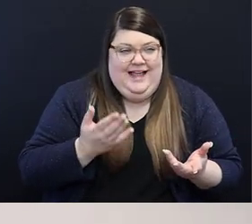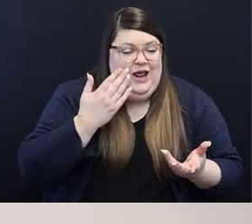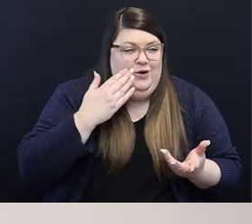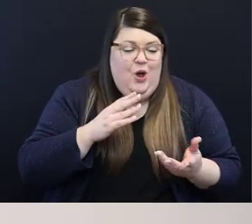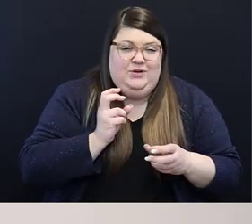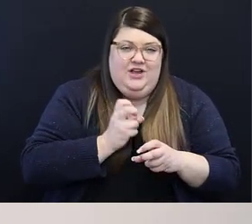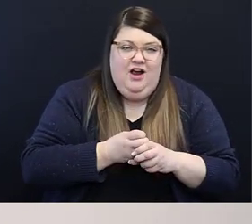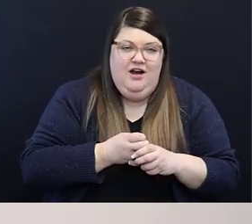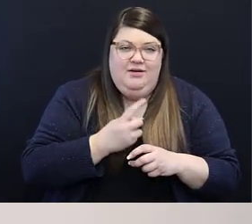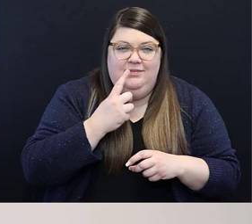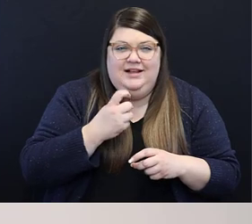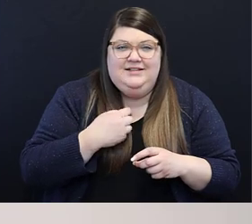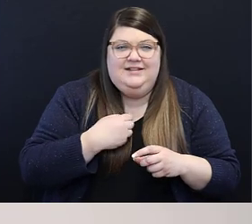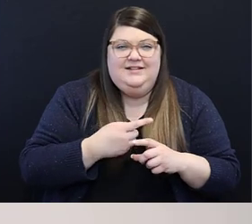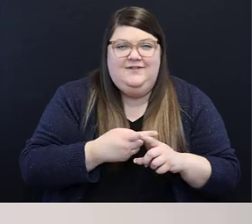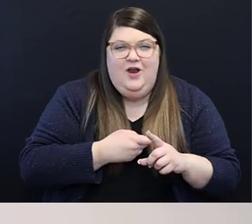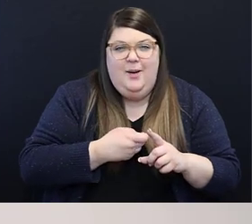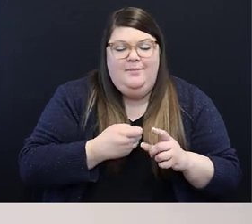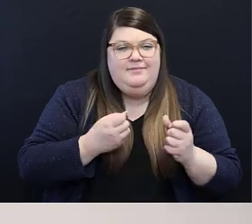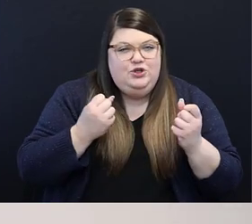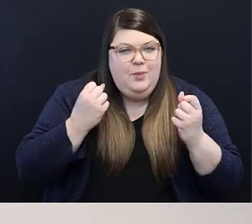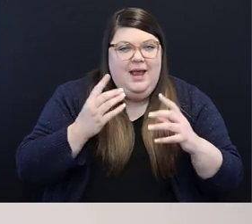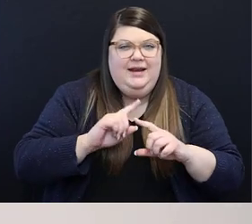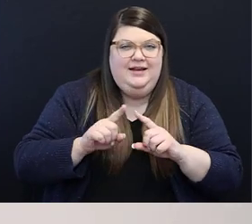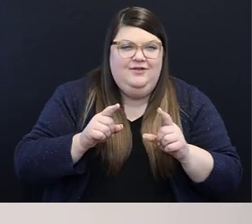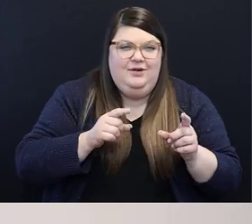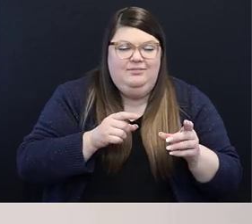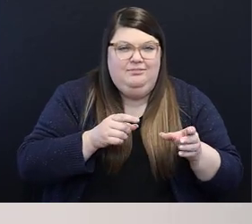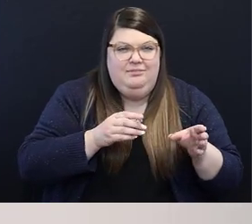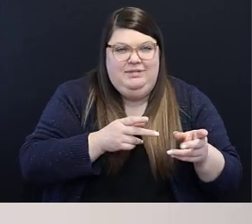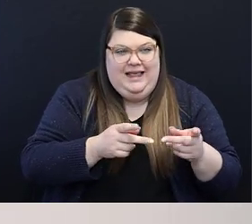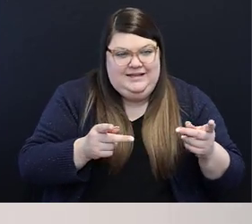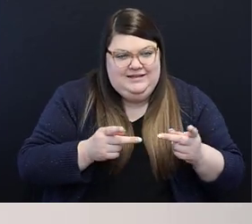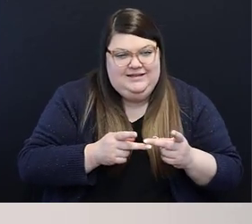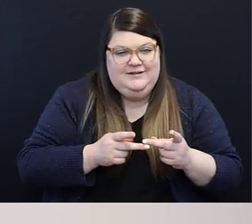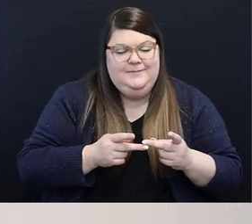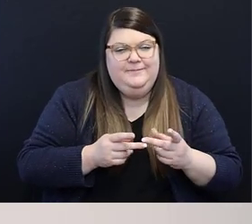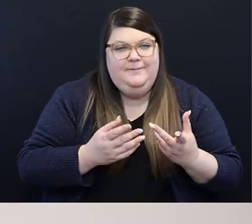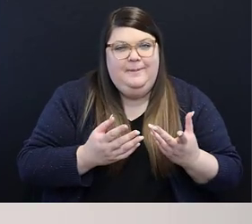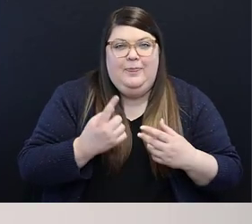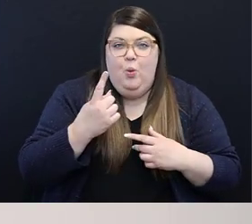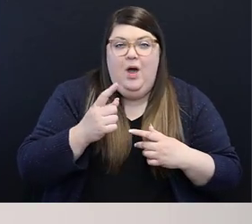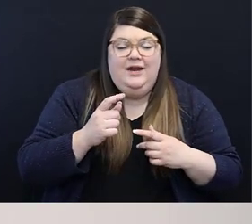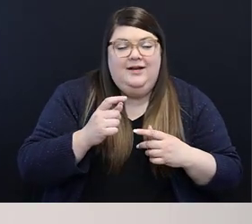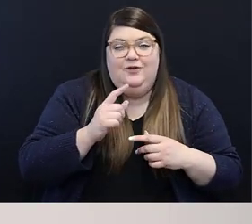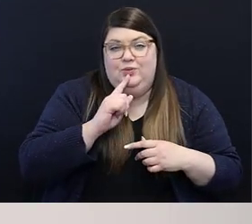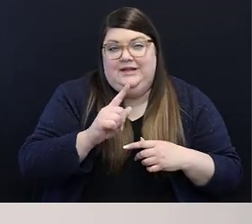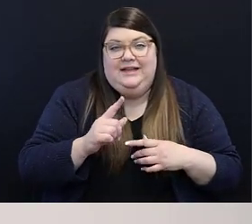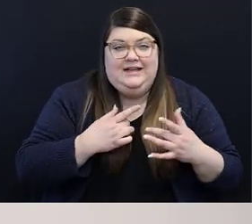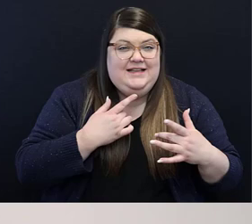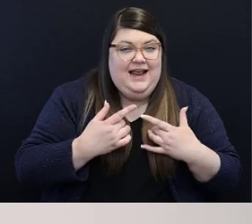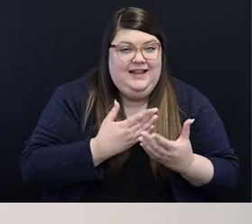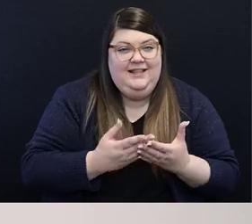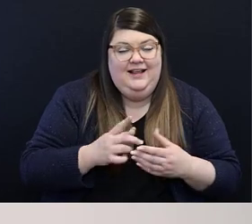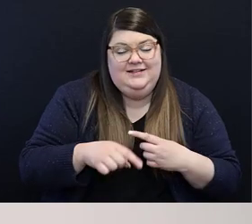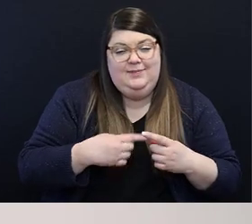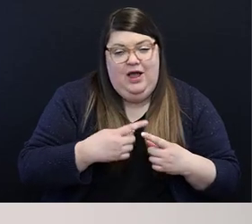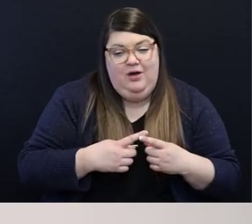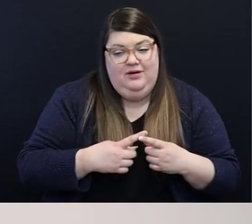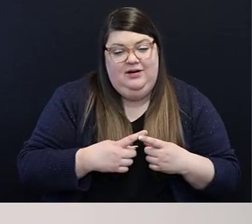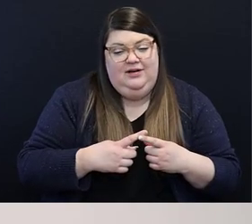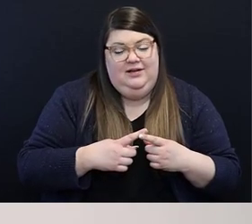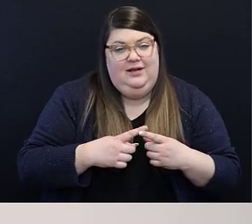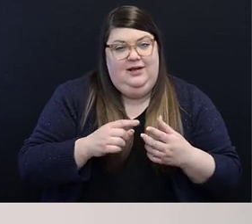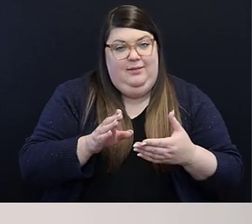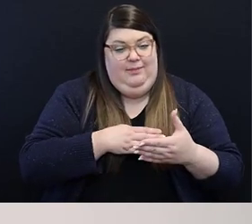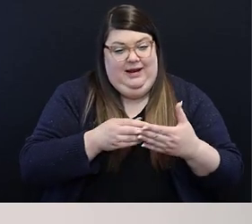I don't know. It's hard. I mean, it comes from so many places. I mean, obviously, one of the super exciting things about being a painter at